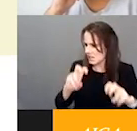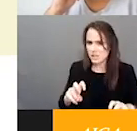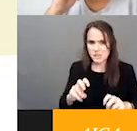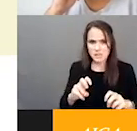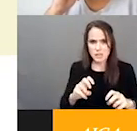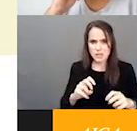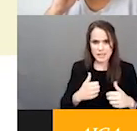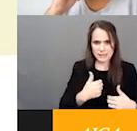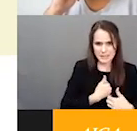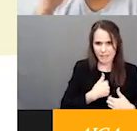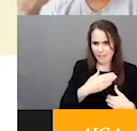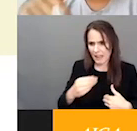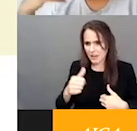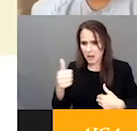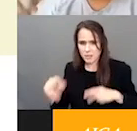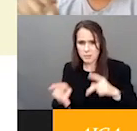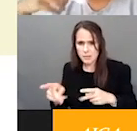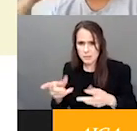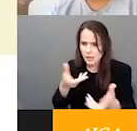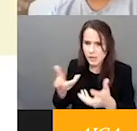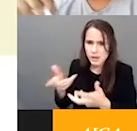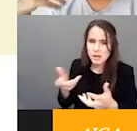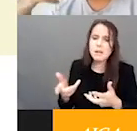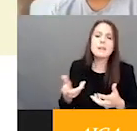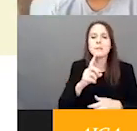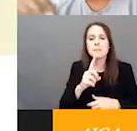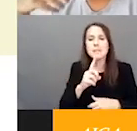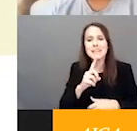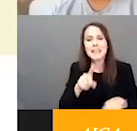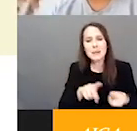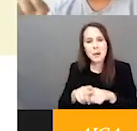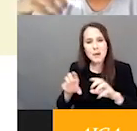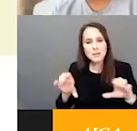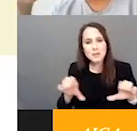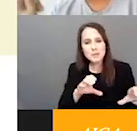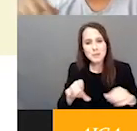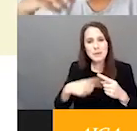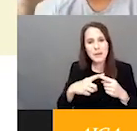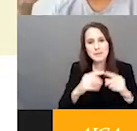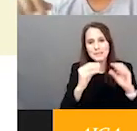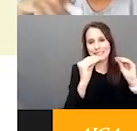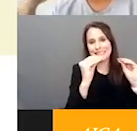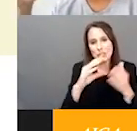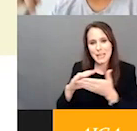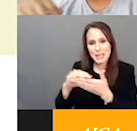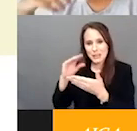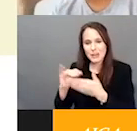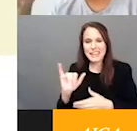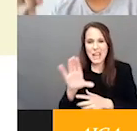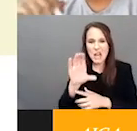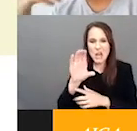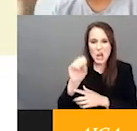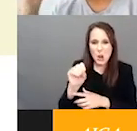other. And so in a way, what we're also doing when we're teaching and learning is we're co-producing knowledge, right? We